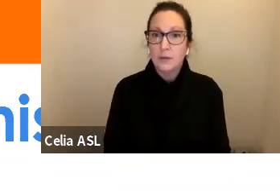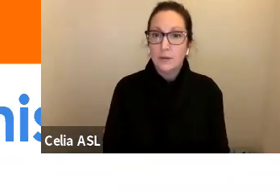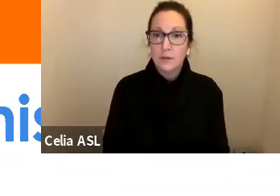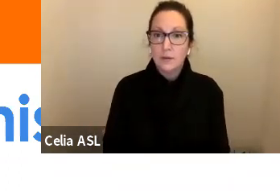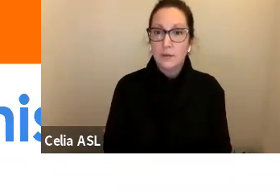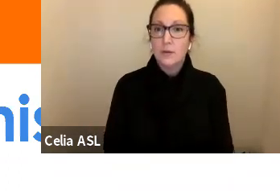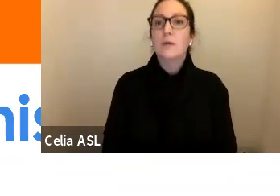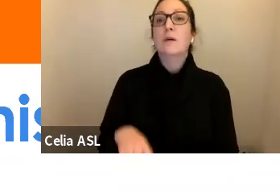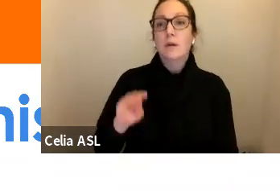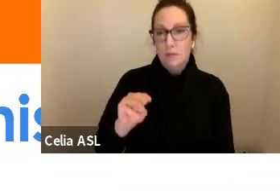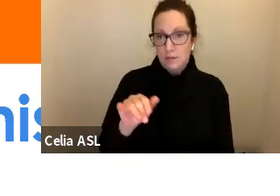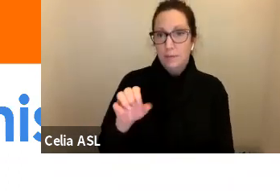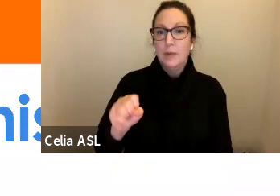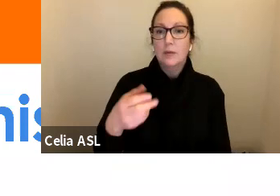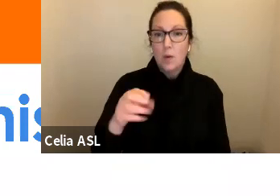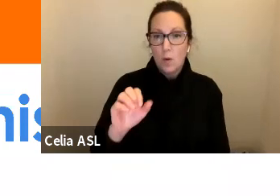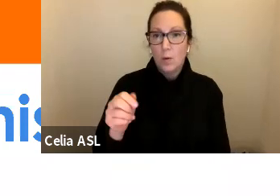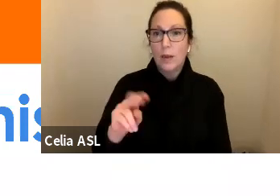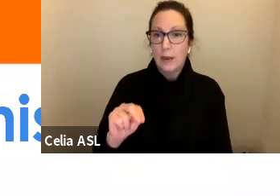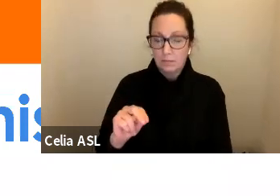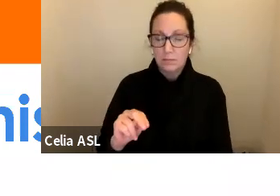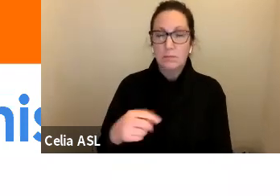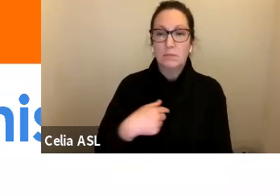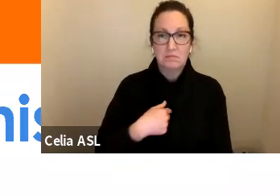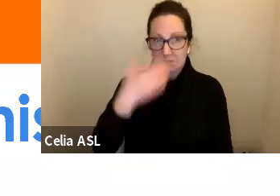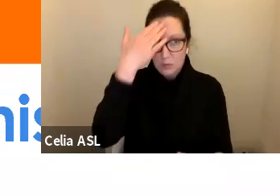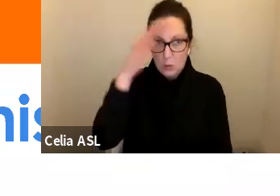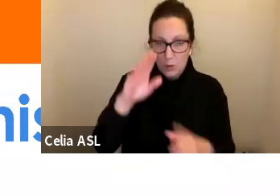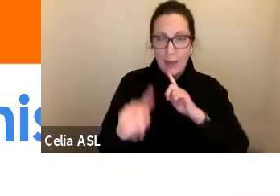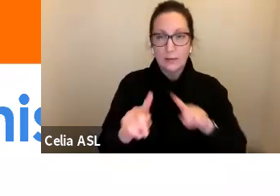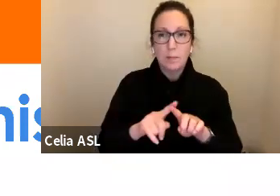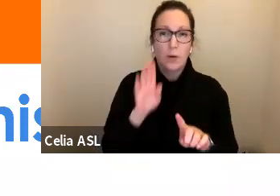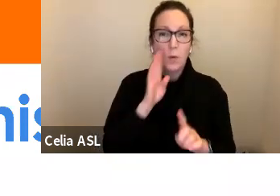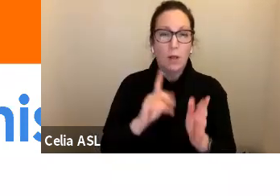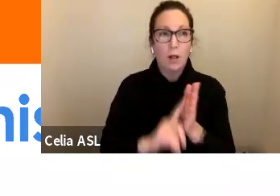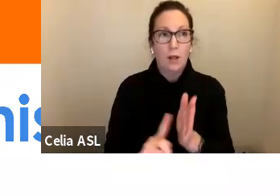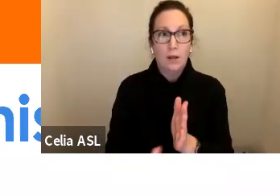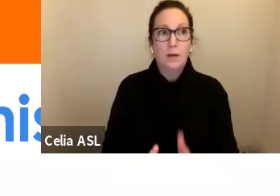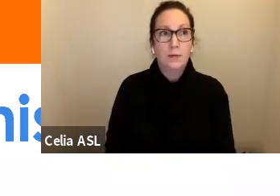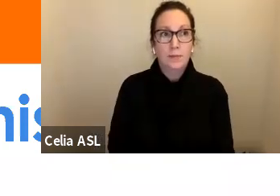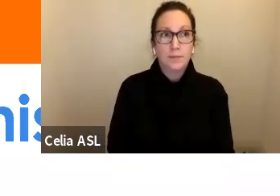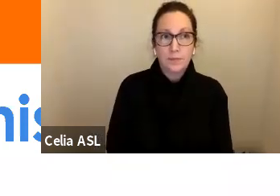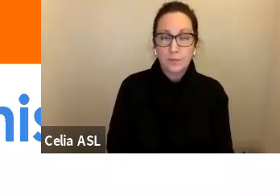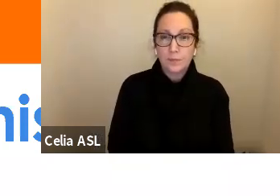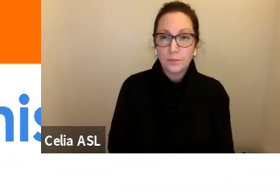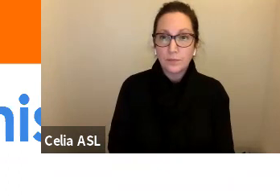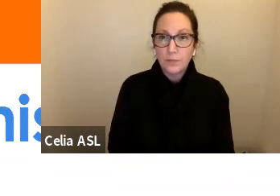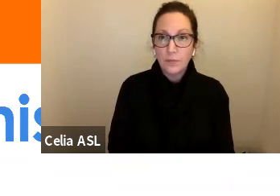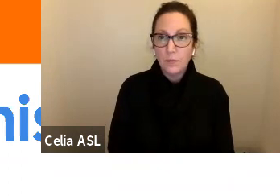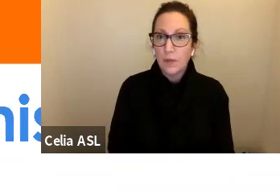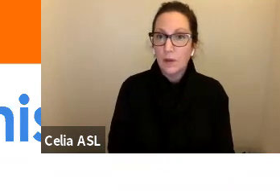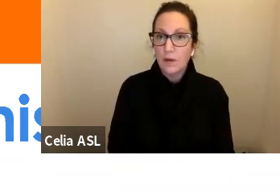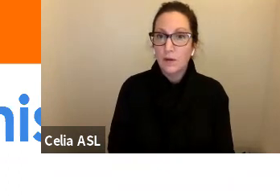That is a good question. I do not know, but we can definitely thank you. Look into that. Thank you.